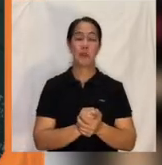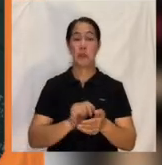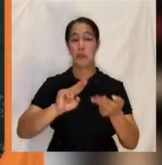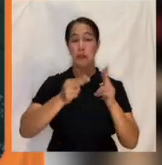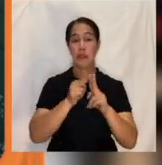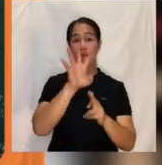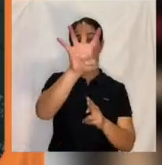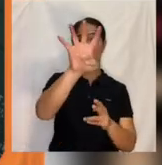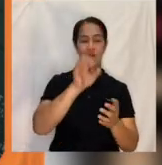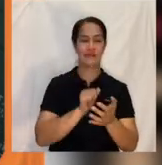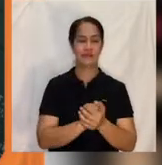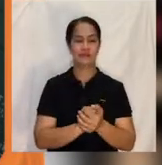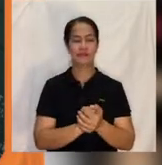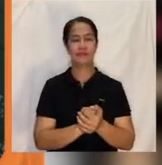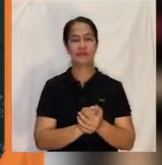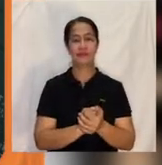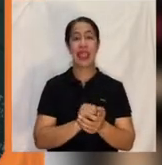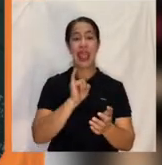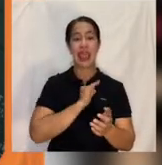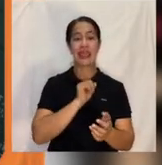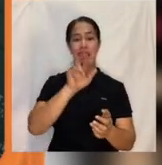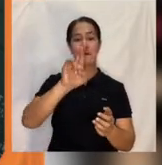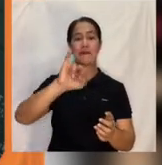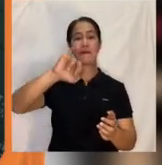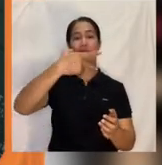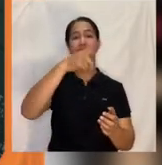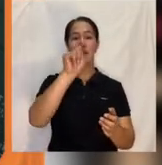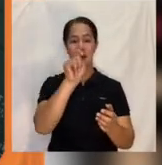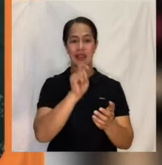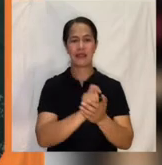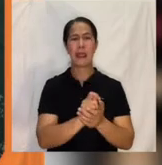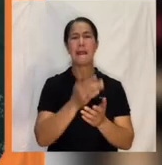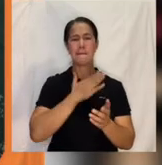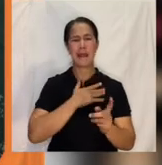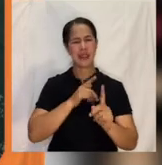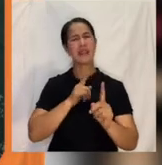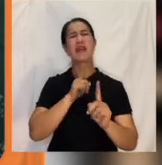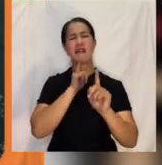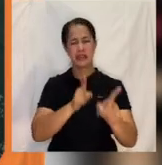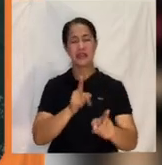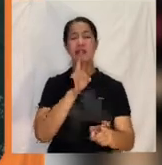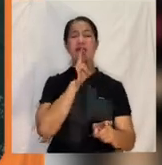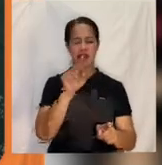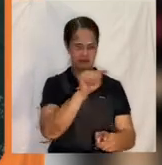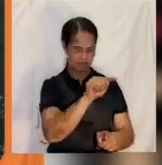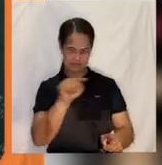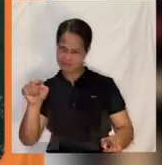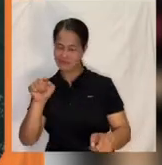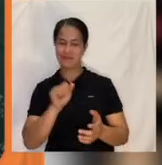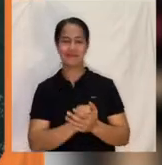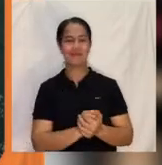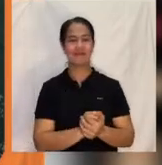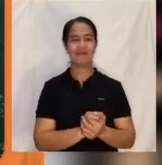Number four, I am right. My answers are blank.